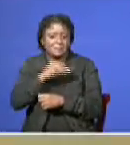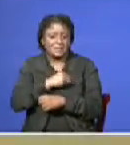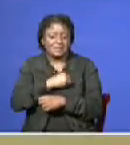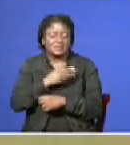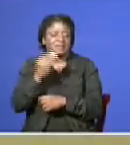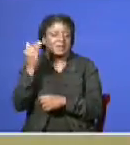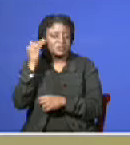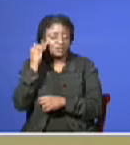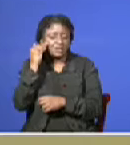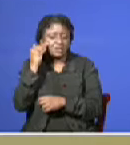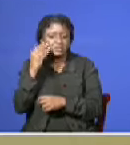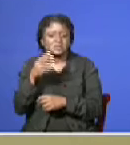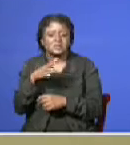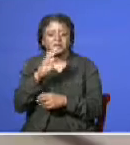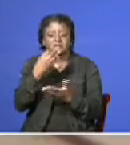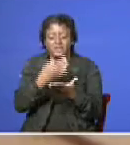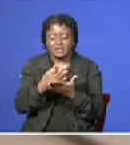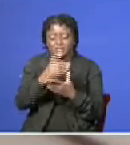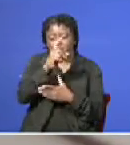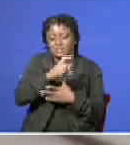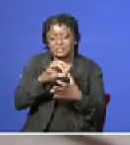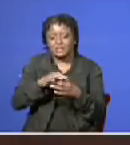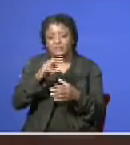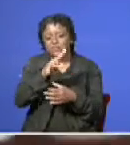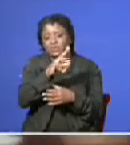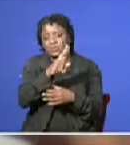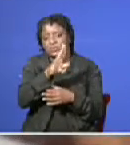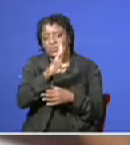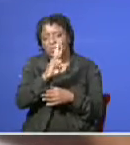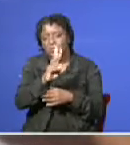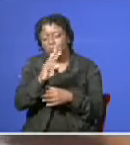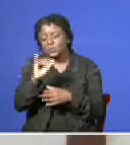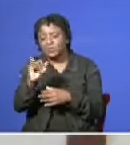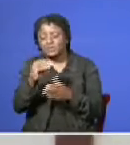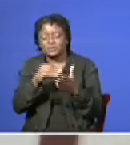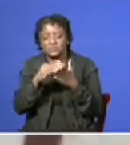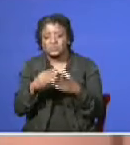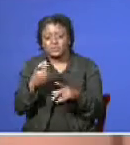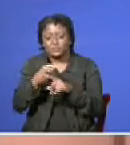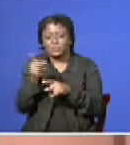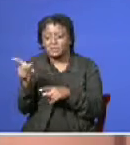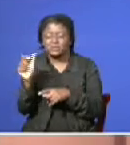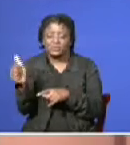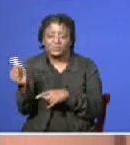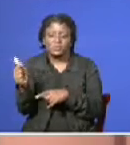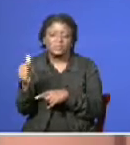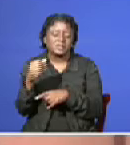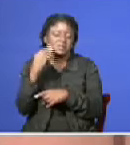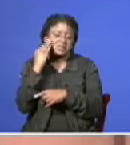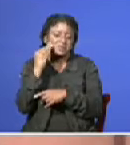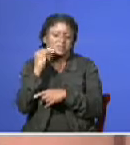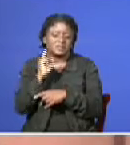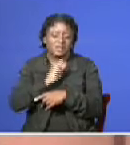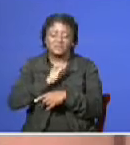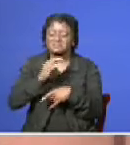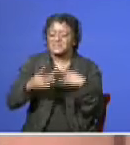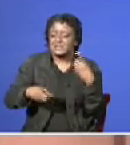financial needs of UWI students from his own experience. But I'm delighted to accept this award tonight. I would use